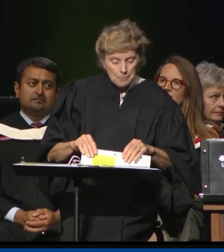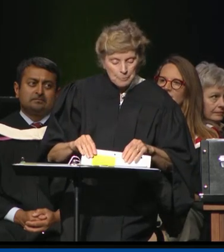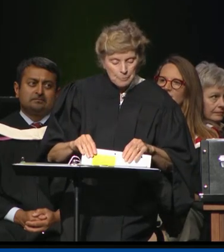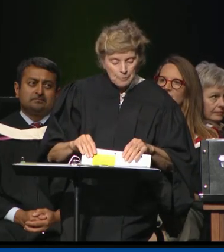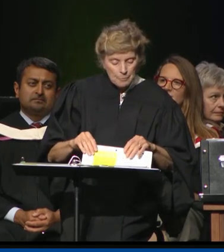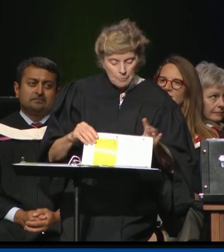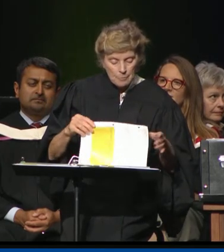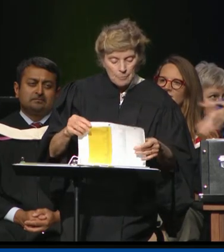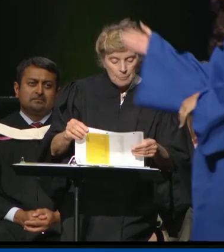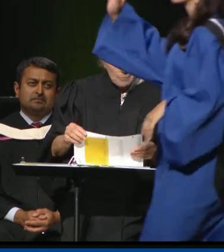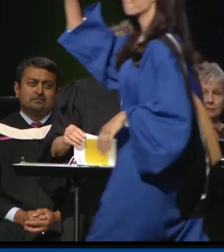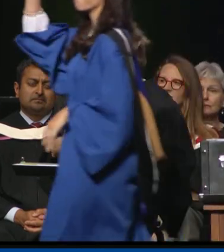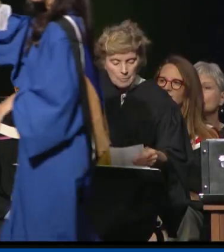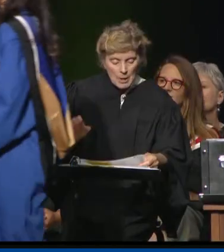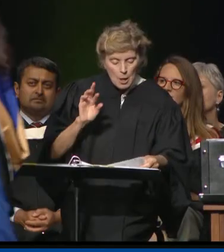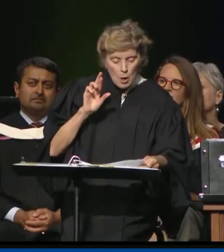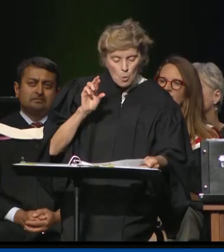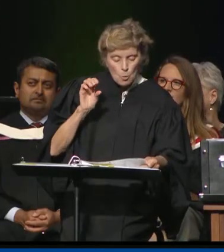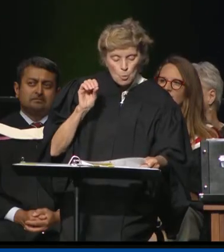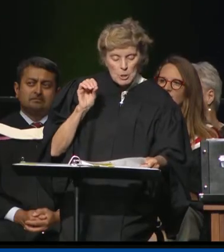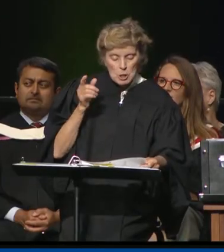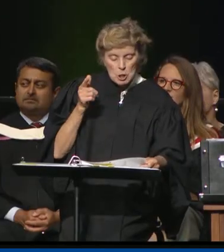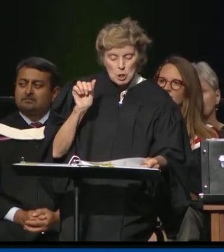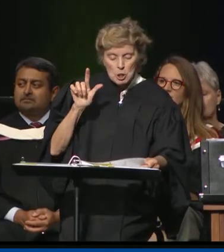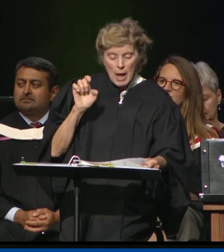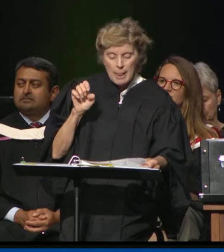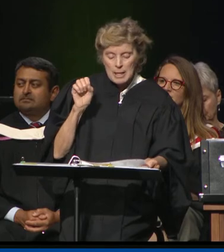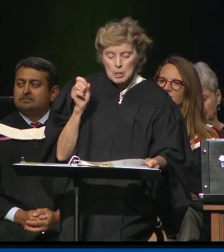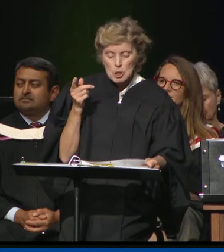Rochelle Shepherd Peterson.